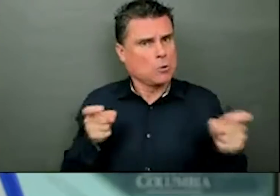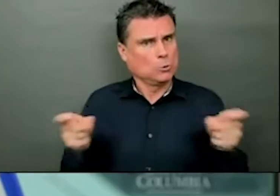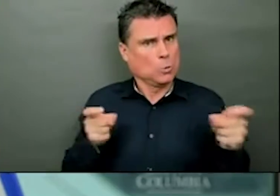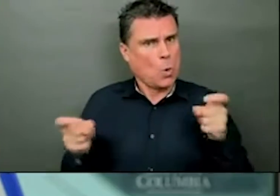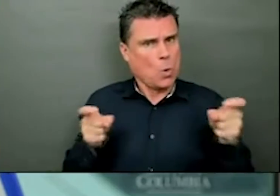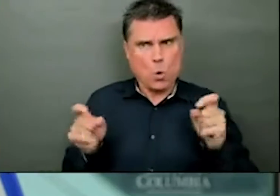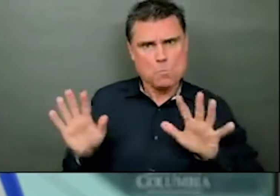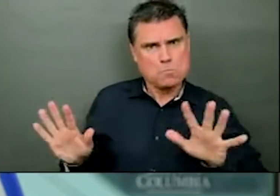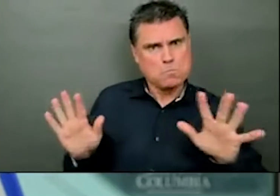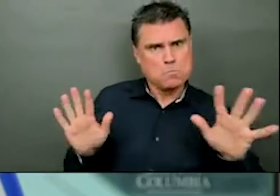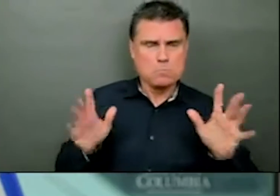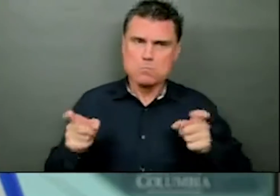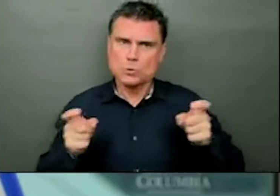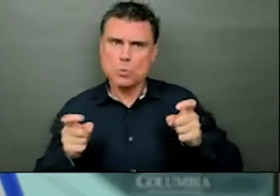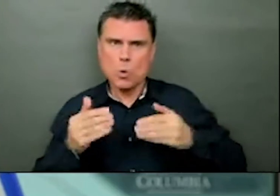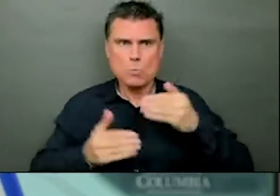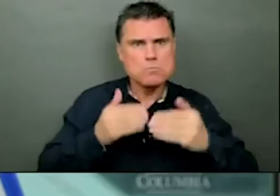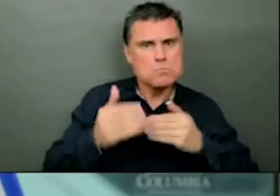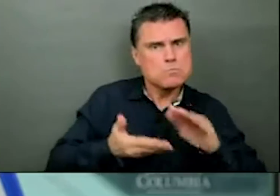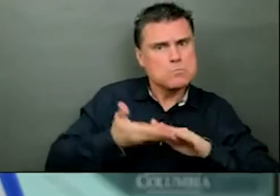the